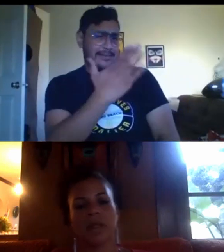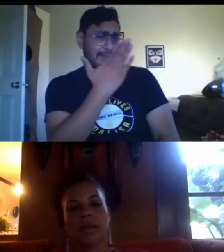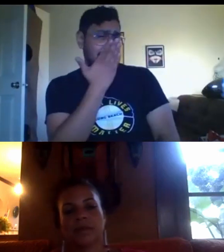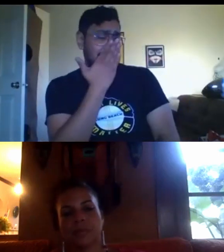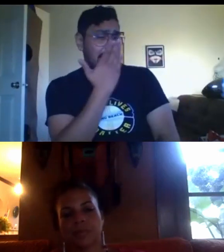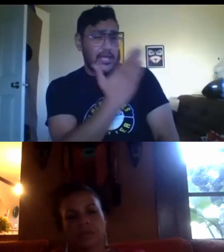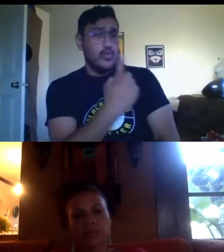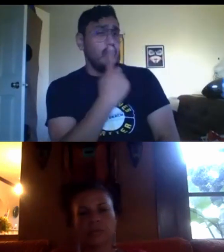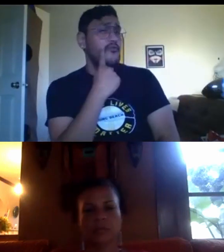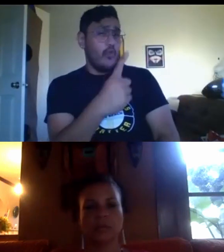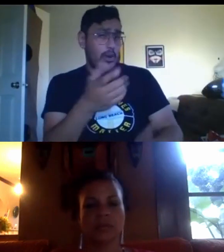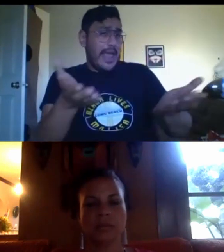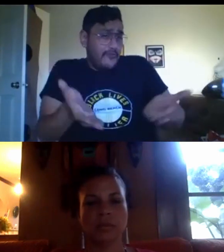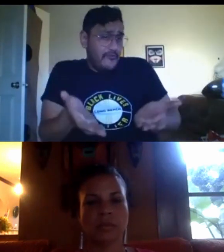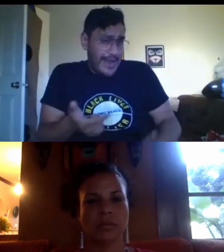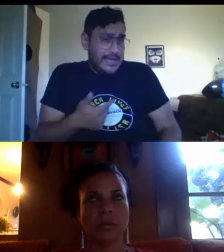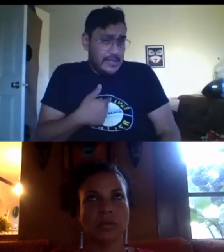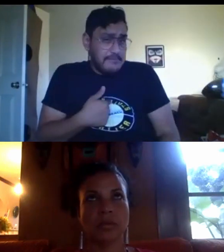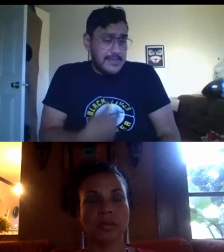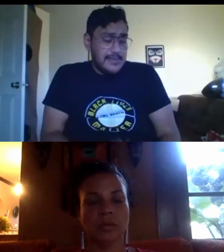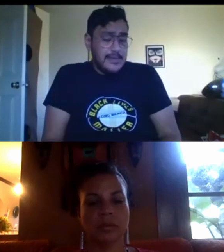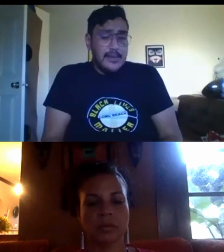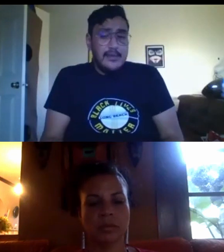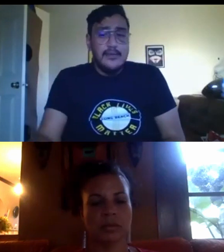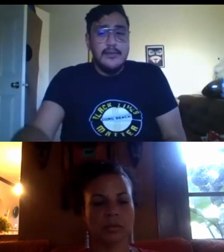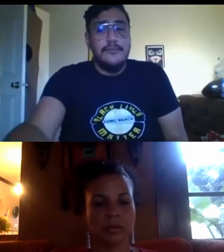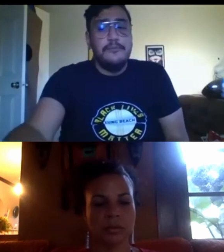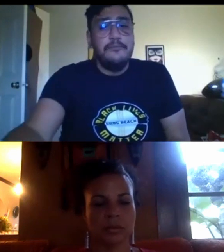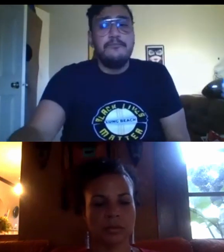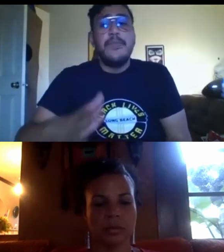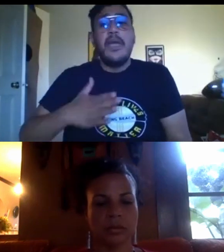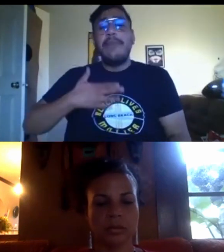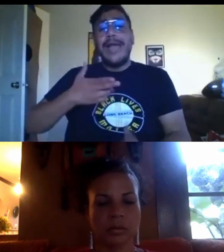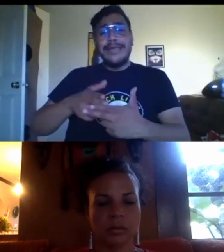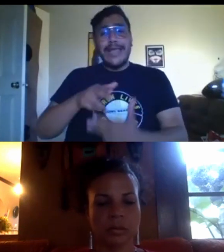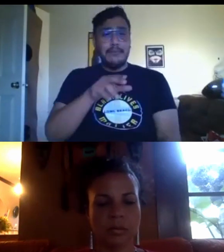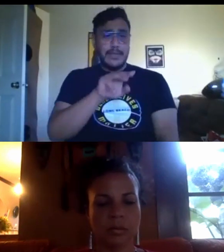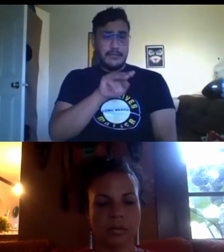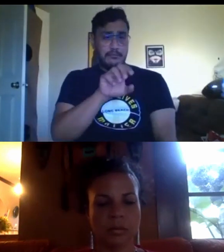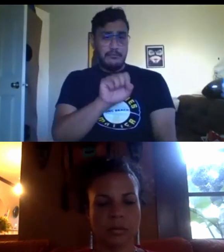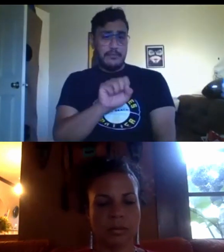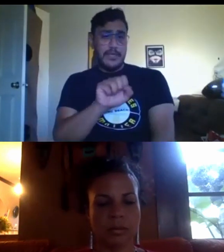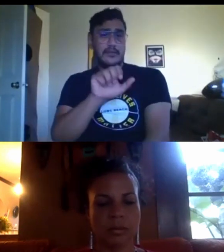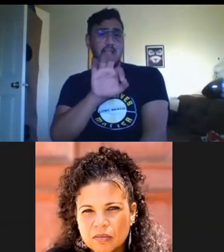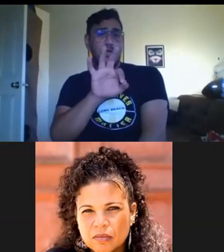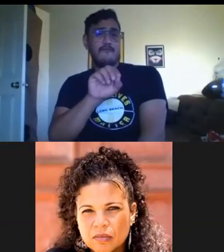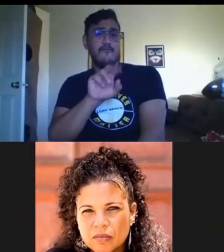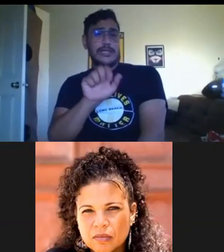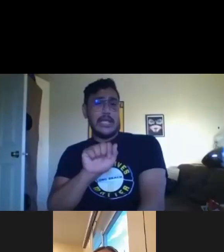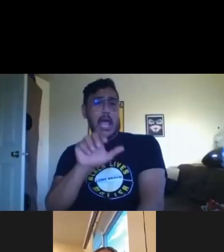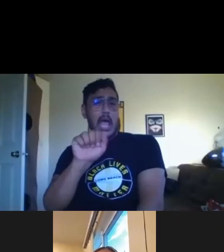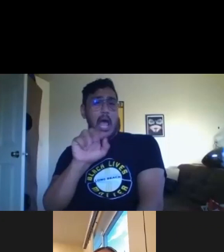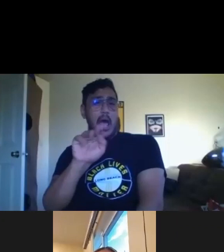for having me. I am the mother. My name is Miss Fuzia Almaru. I'm the mother of Kenneth Ross